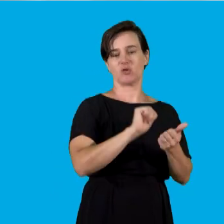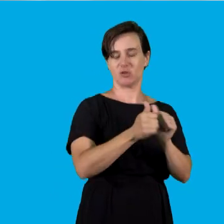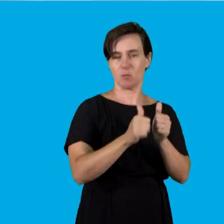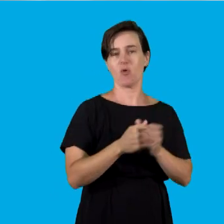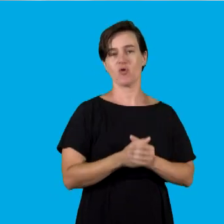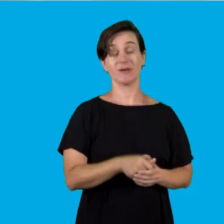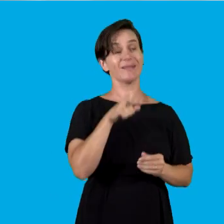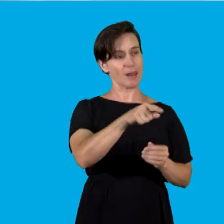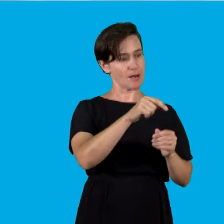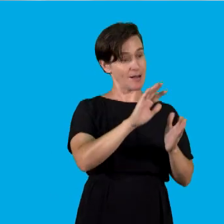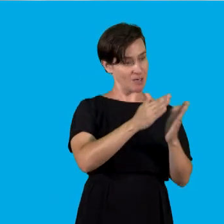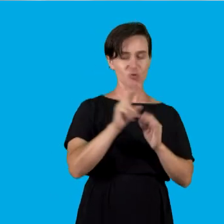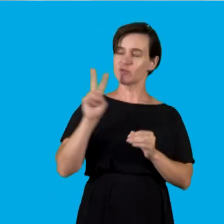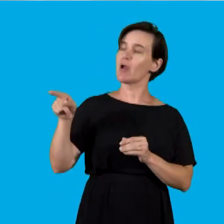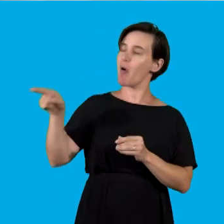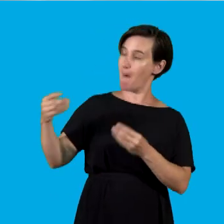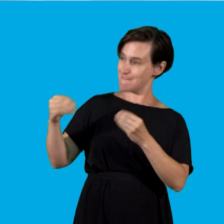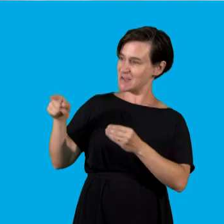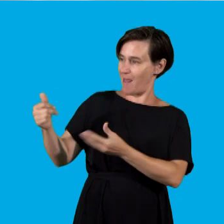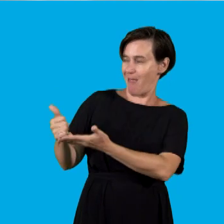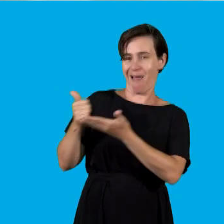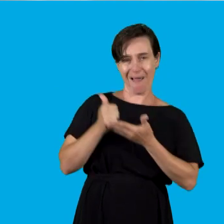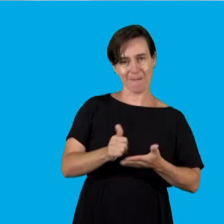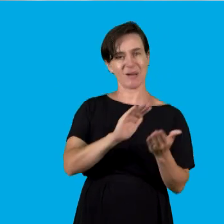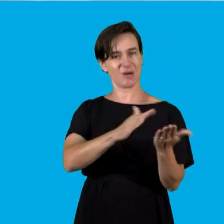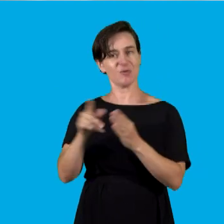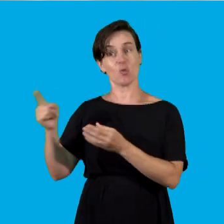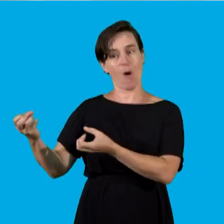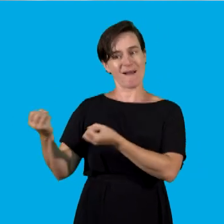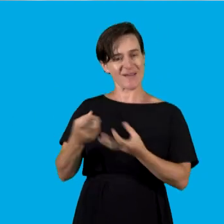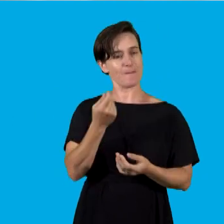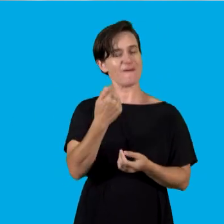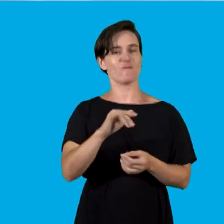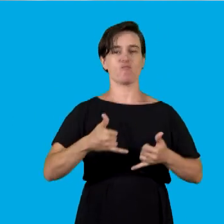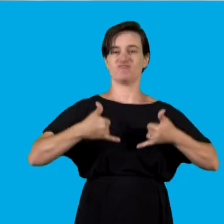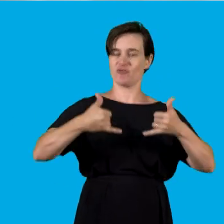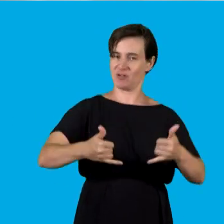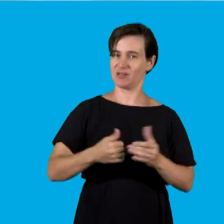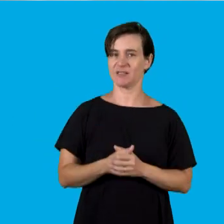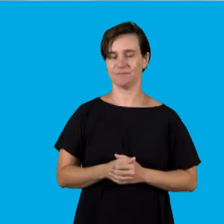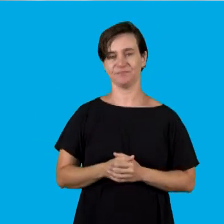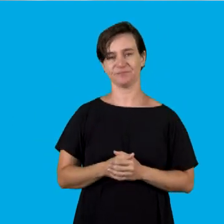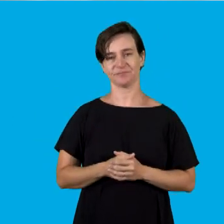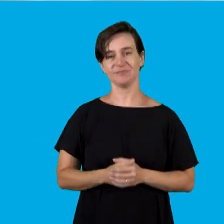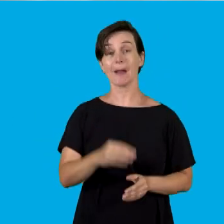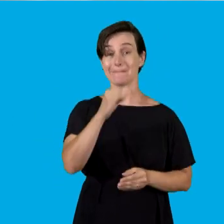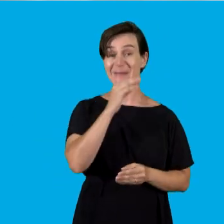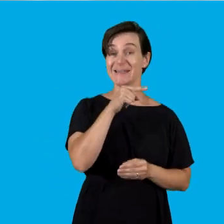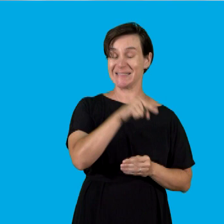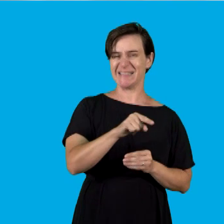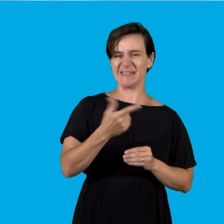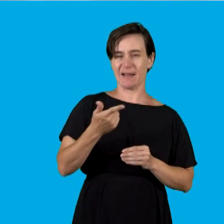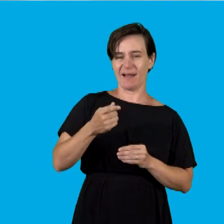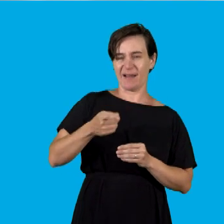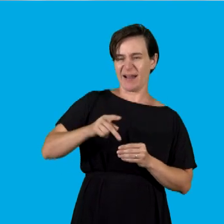programs, they would see that you are also giving back as a business in terms of donating money to their sporting programs. In return, they